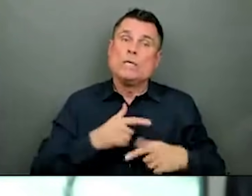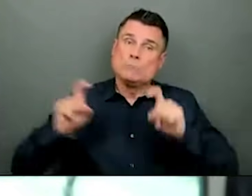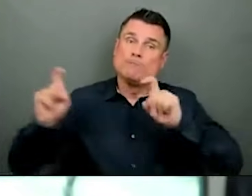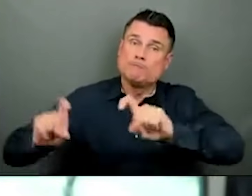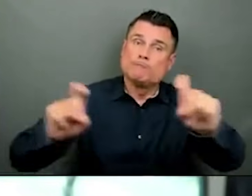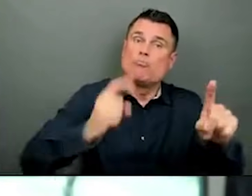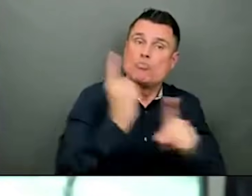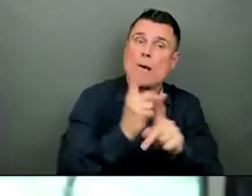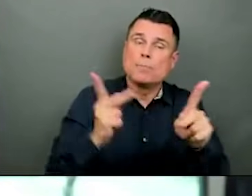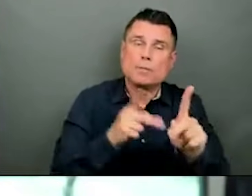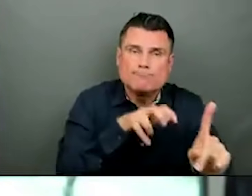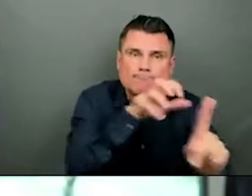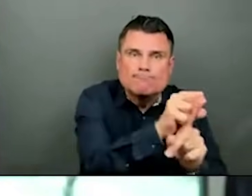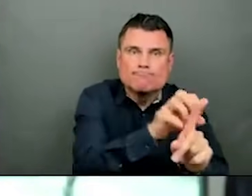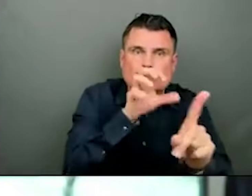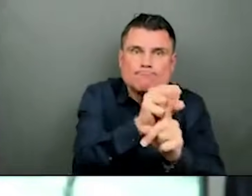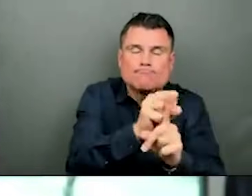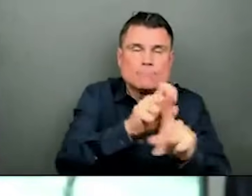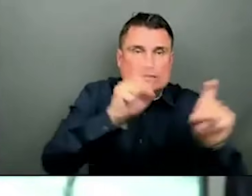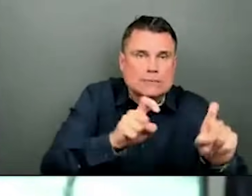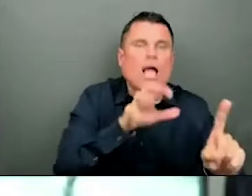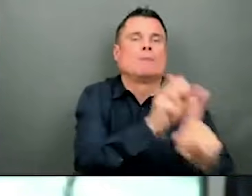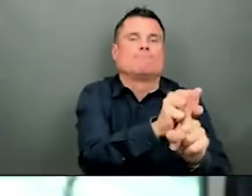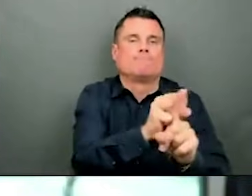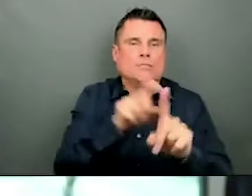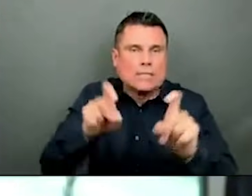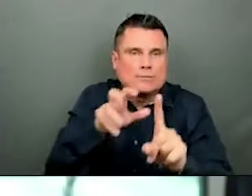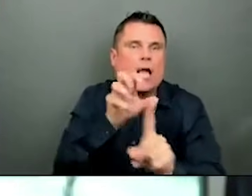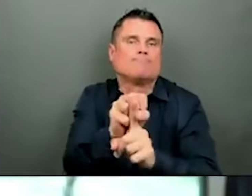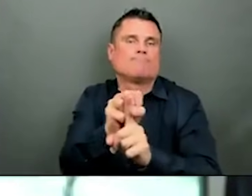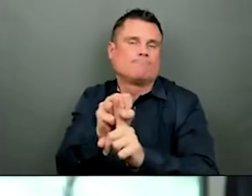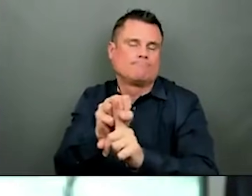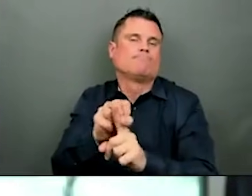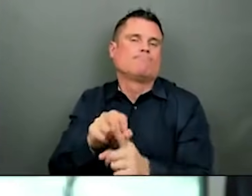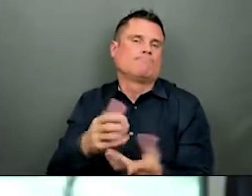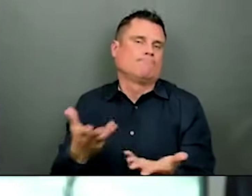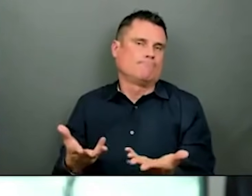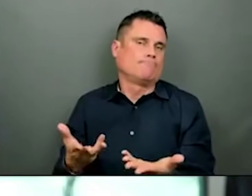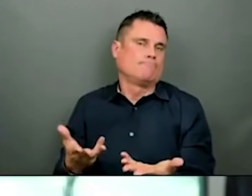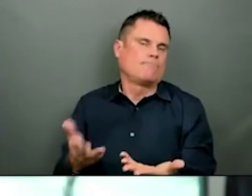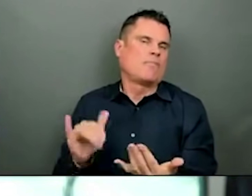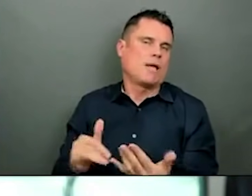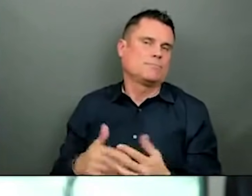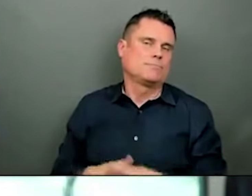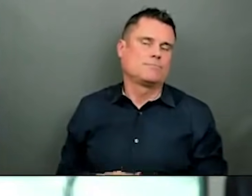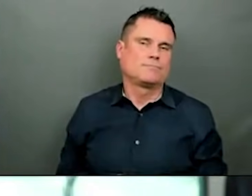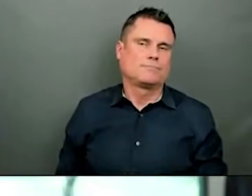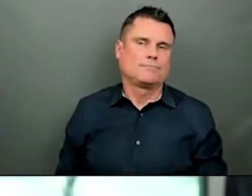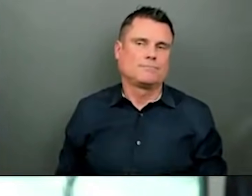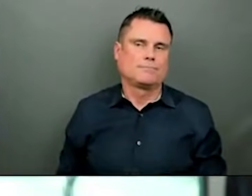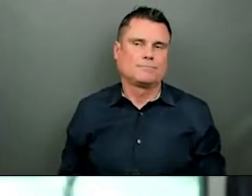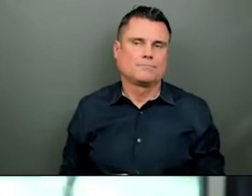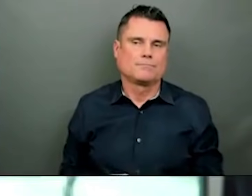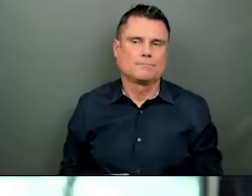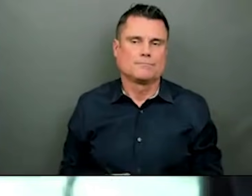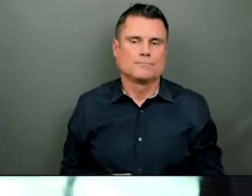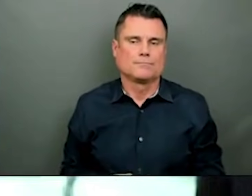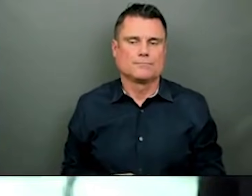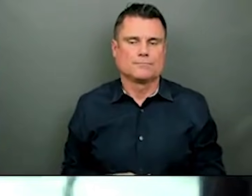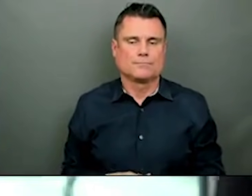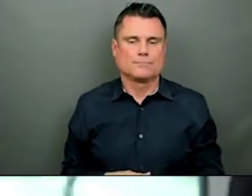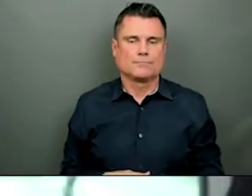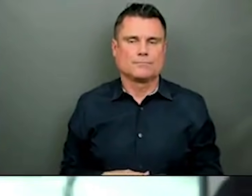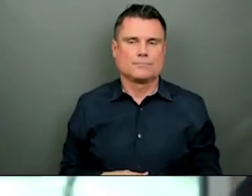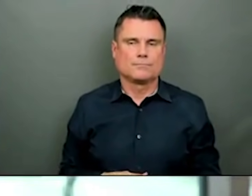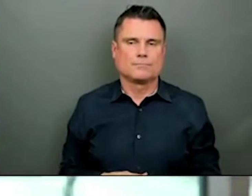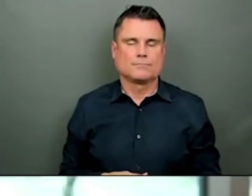days, even though our surveillance has ramped up, it's too soon to tell. We've certainly seen small